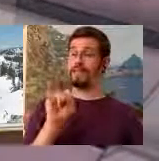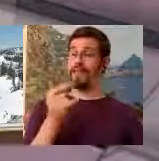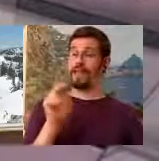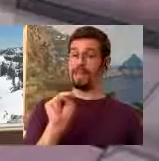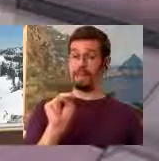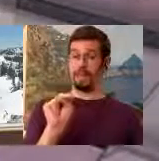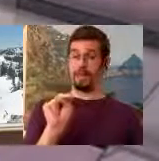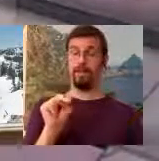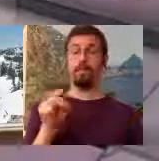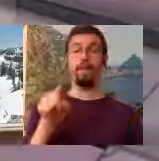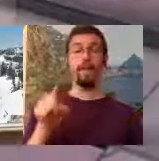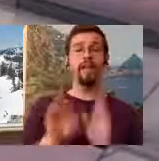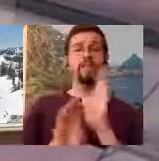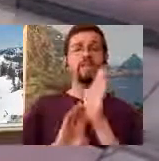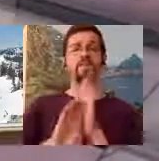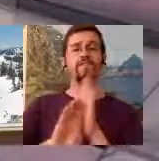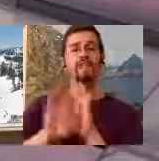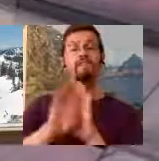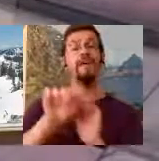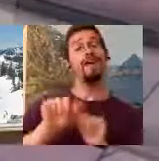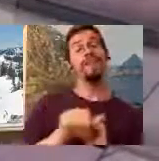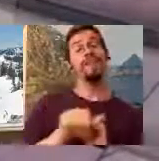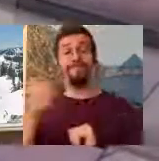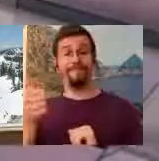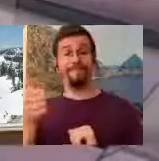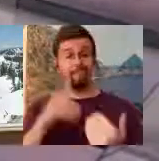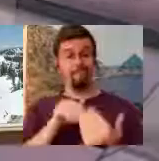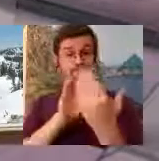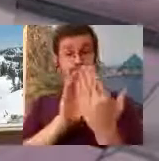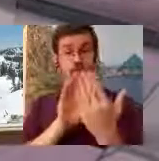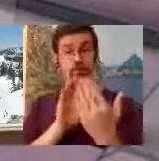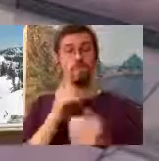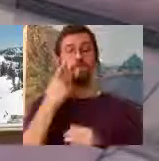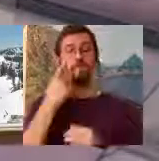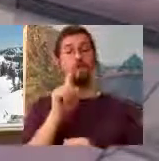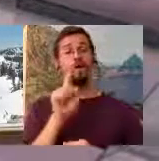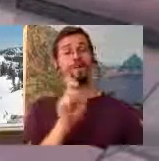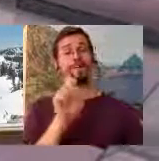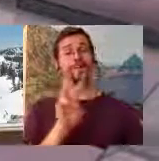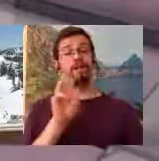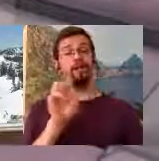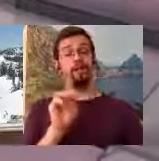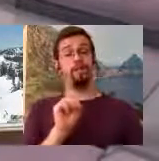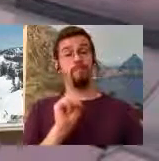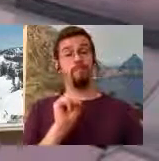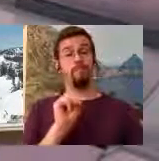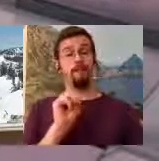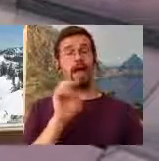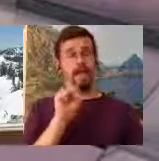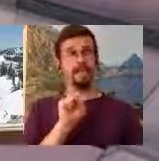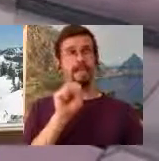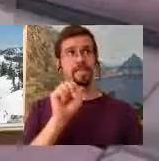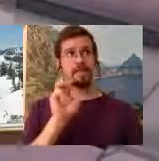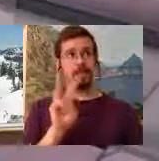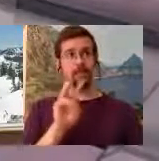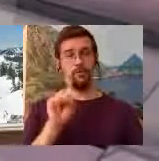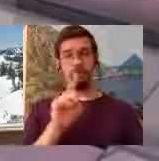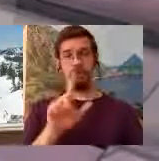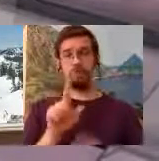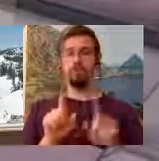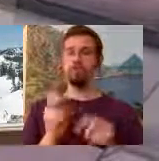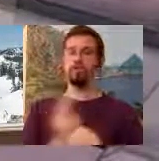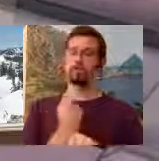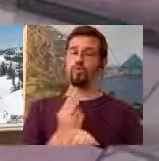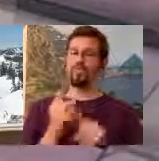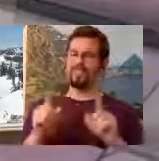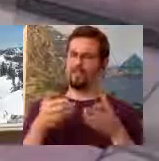developed another way of doing it so that SWML was used in a different way. So that's what I'd like to learn about from Yosra later. So